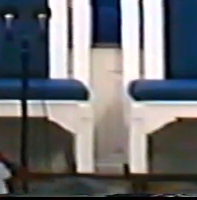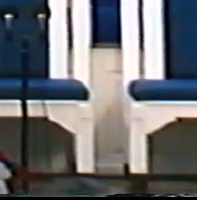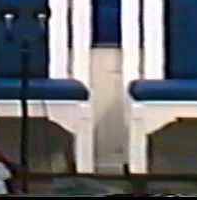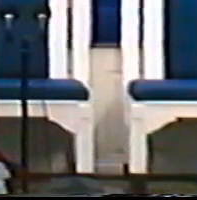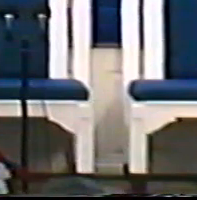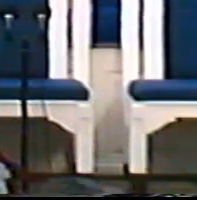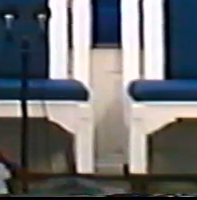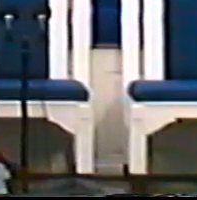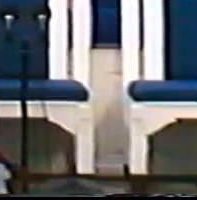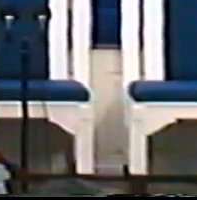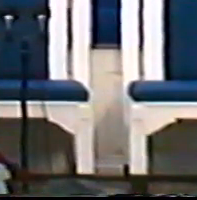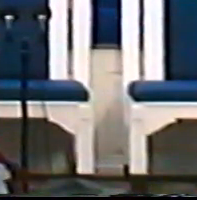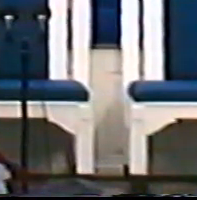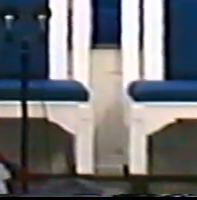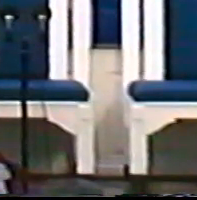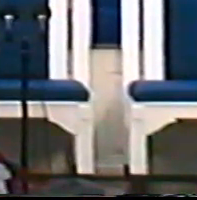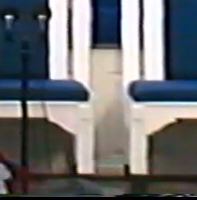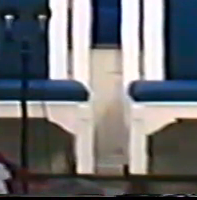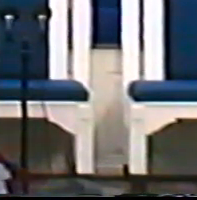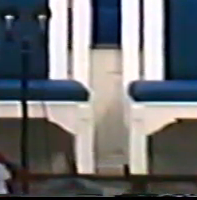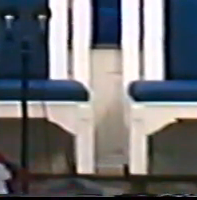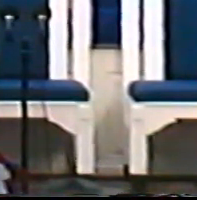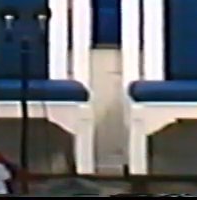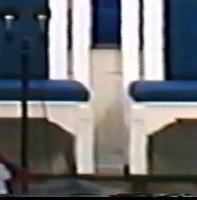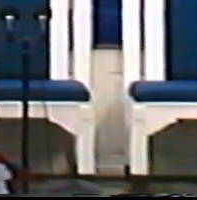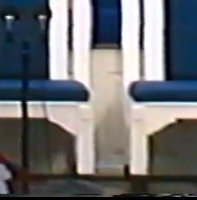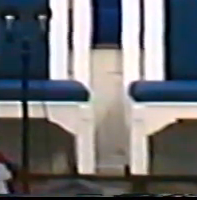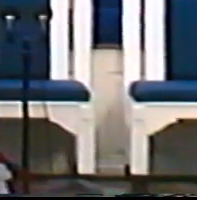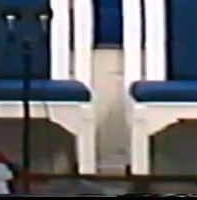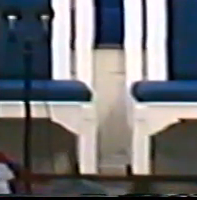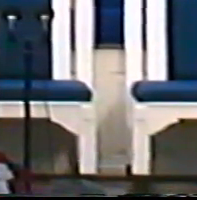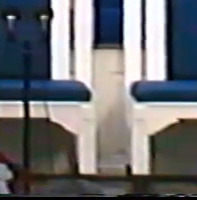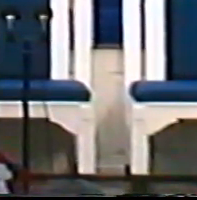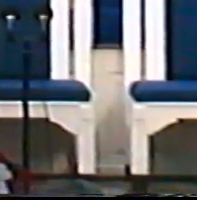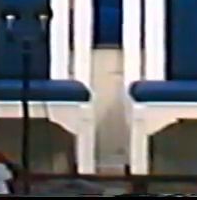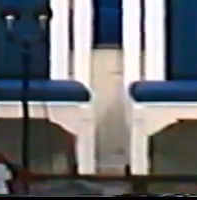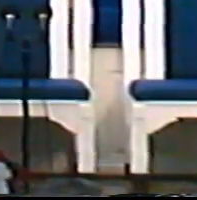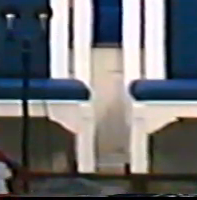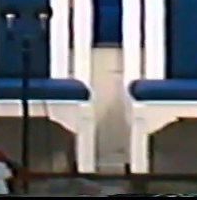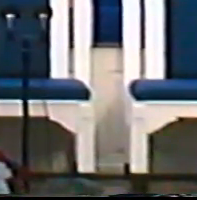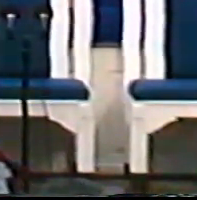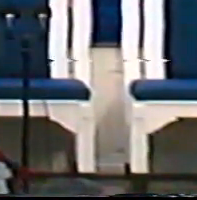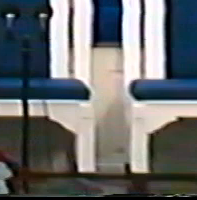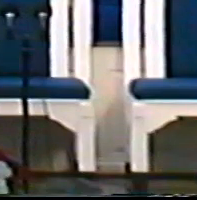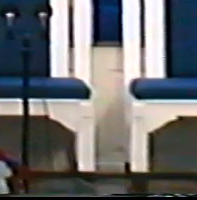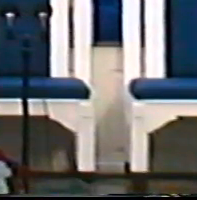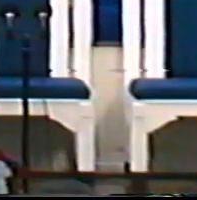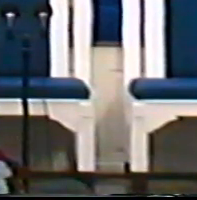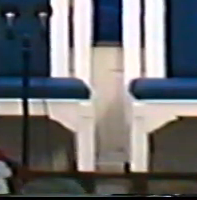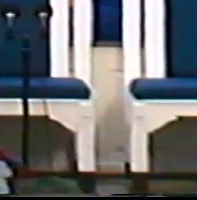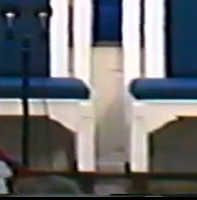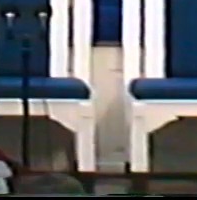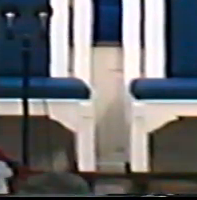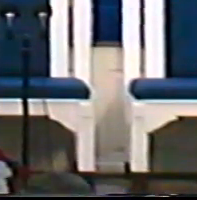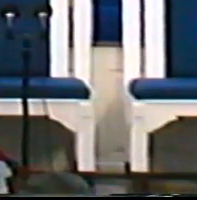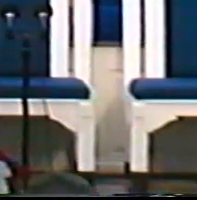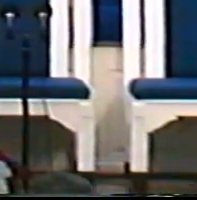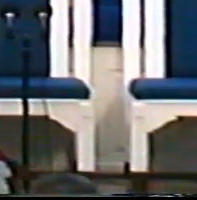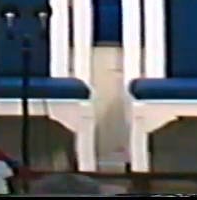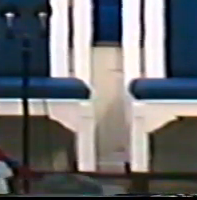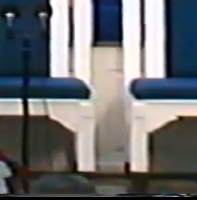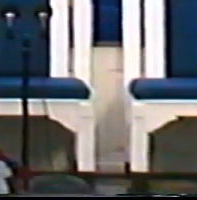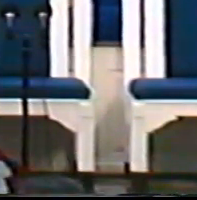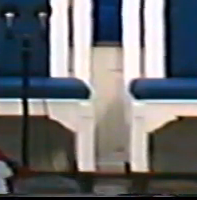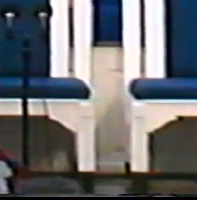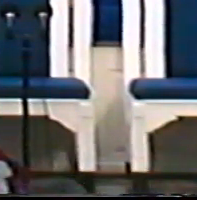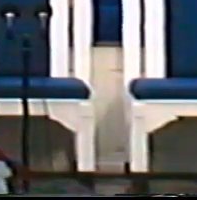Last week in verses 1 through 5, we talked about Christ praying for himself. Tonight, we're talking about Christ praying for you and for